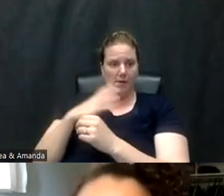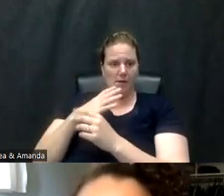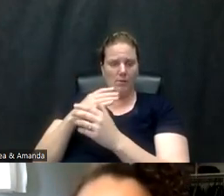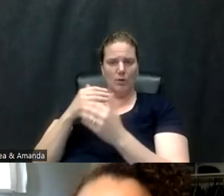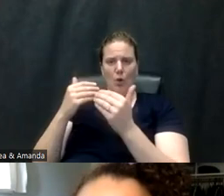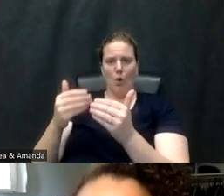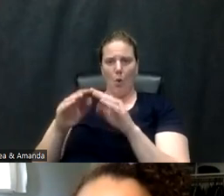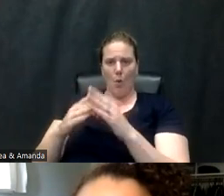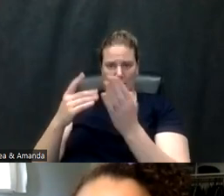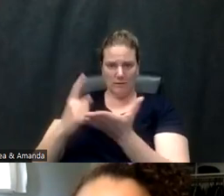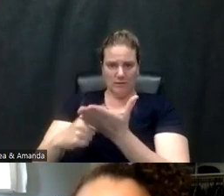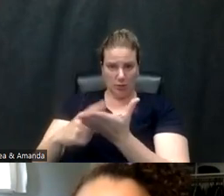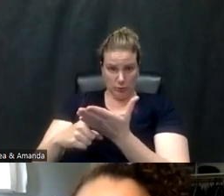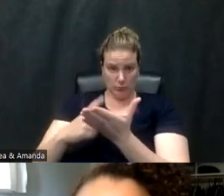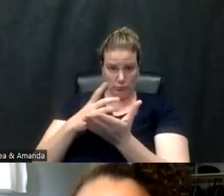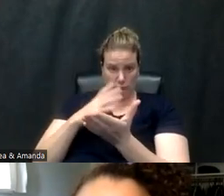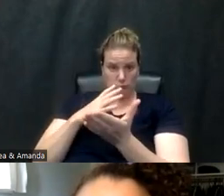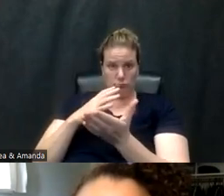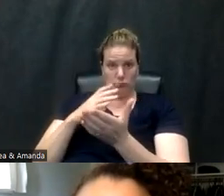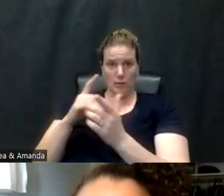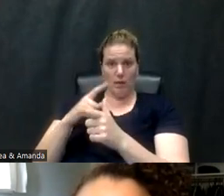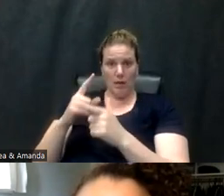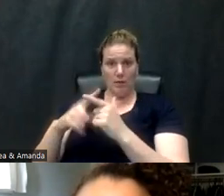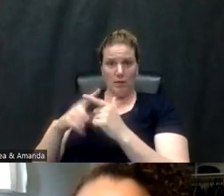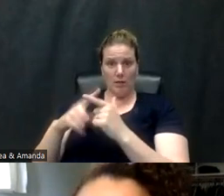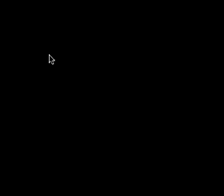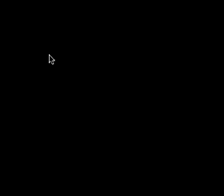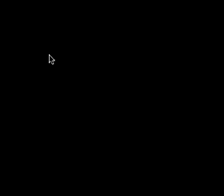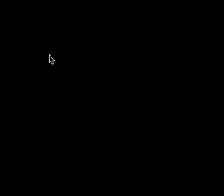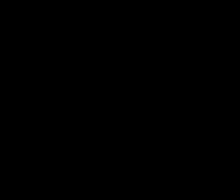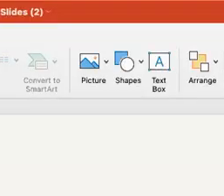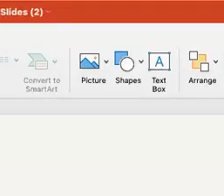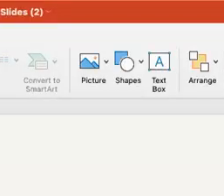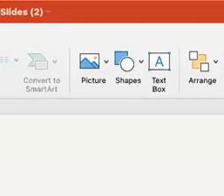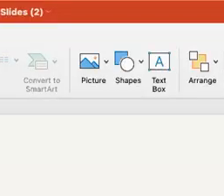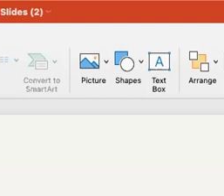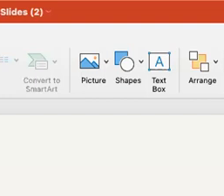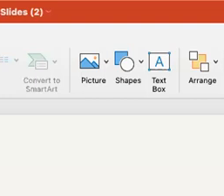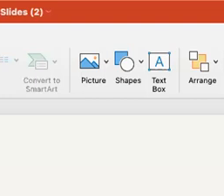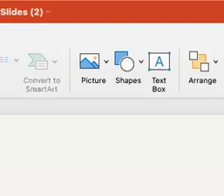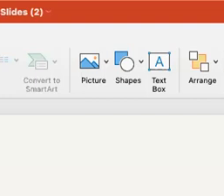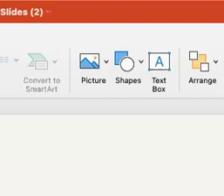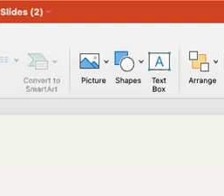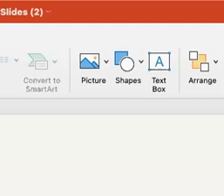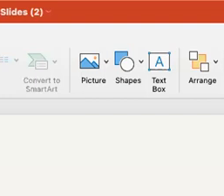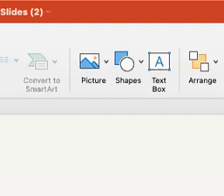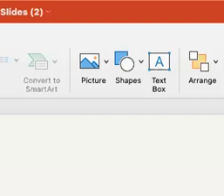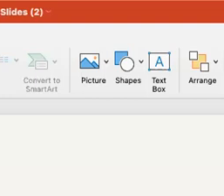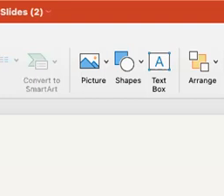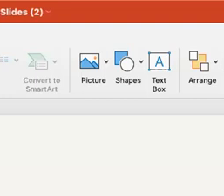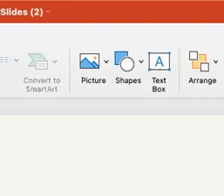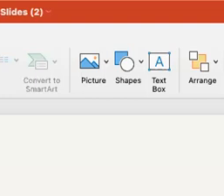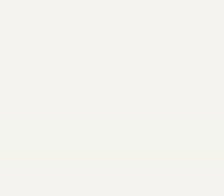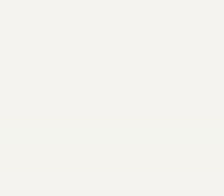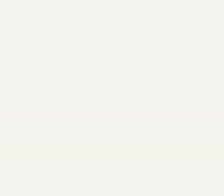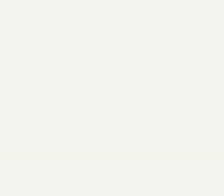open discussion then. And for the open discussion, we have heard